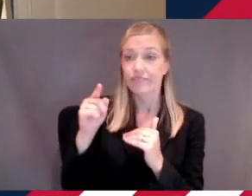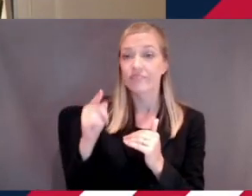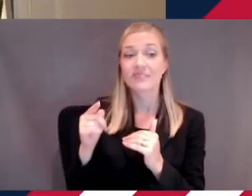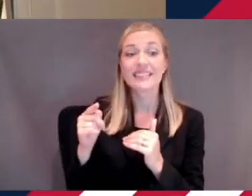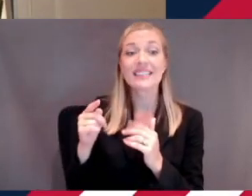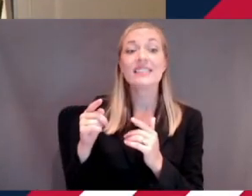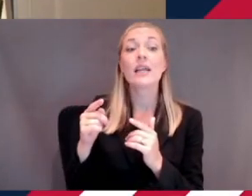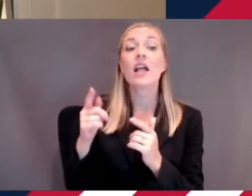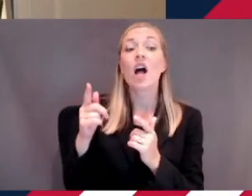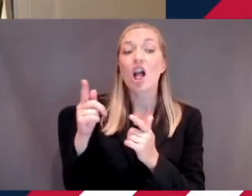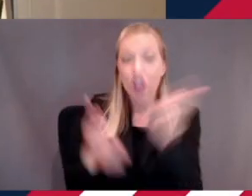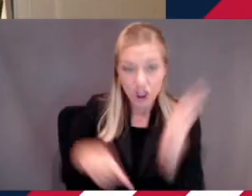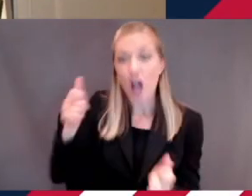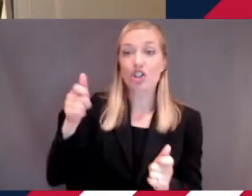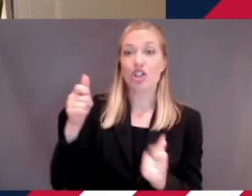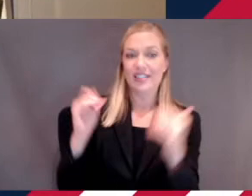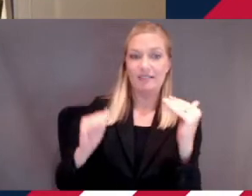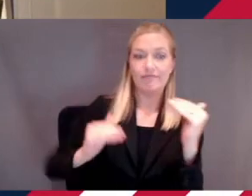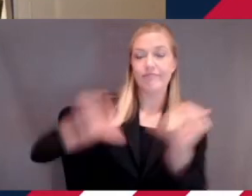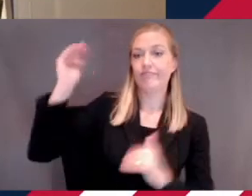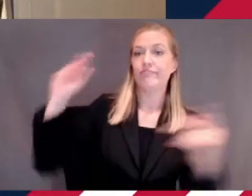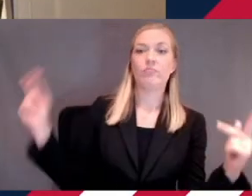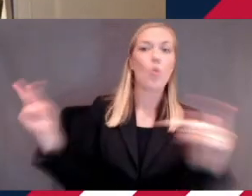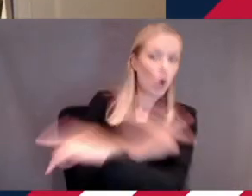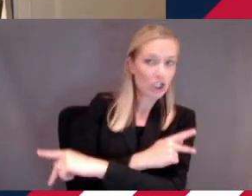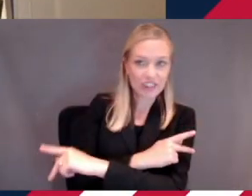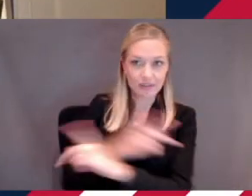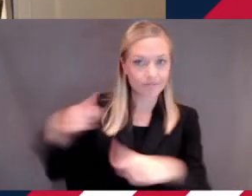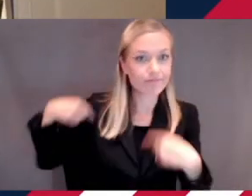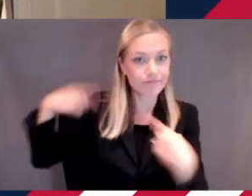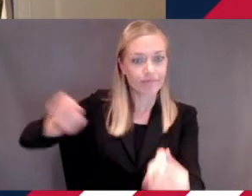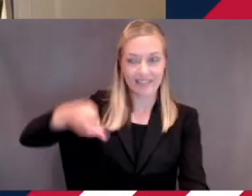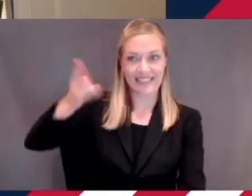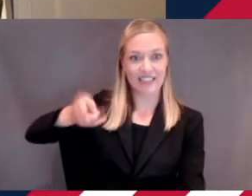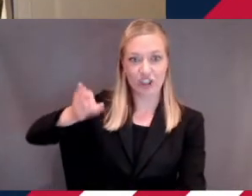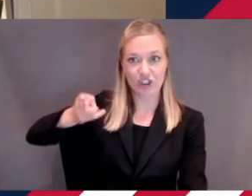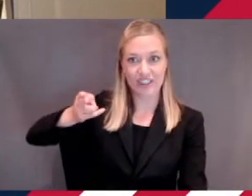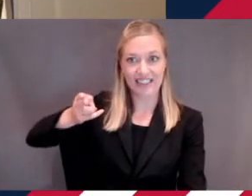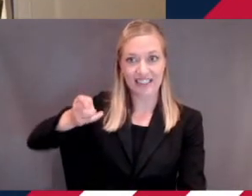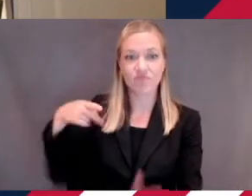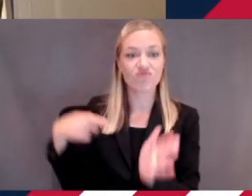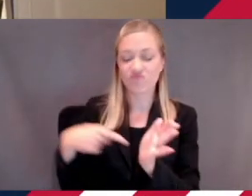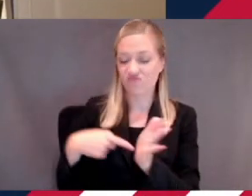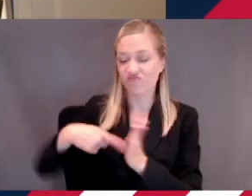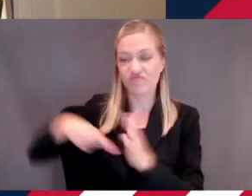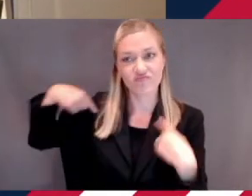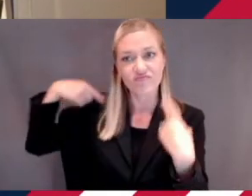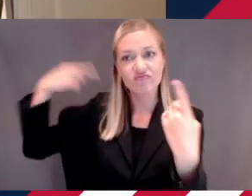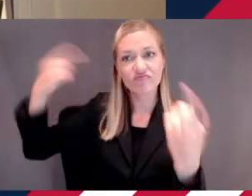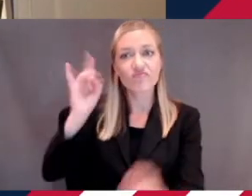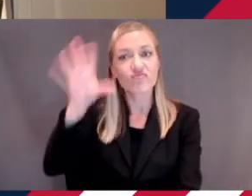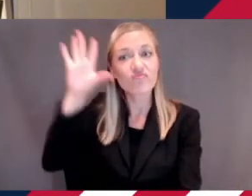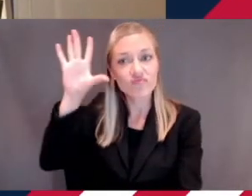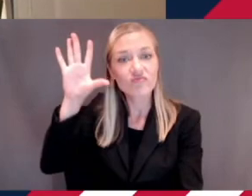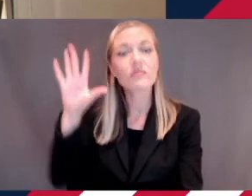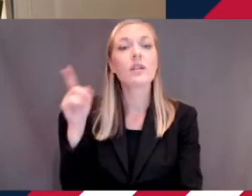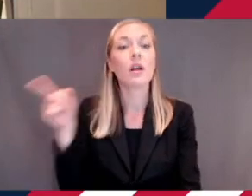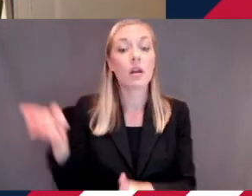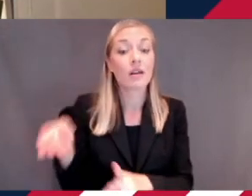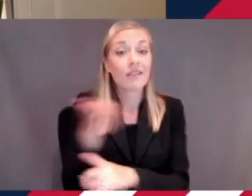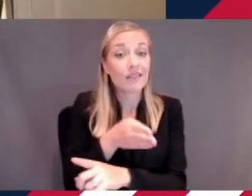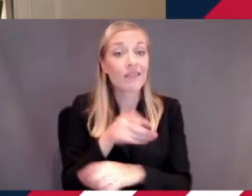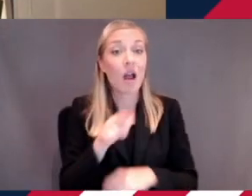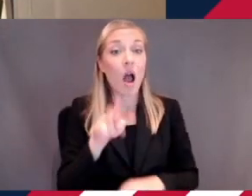That is frightening. And we see more unemployment numbers, 19 weeks in a row, over 1 million. You know, in the Great Recession, it